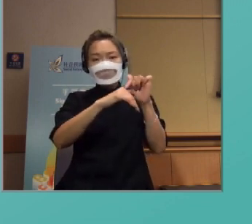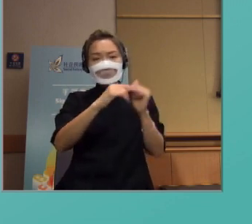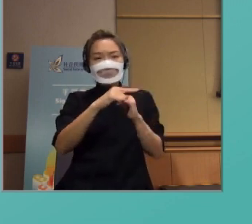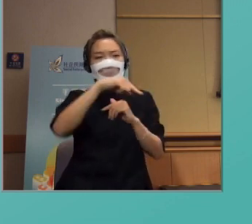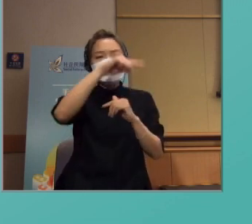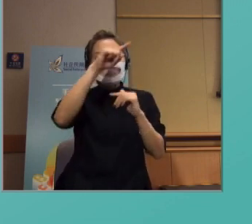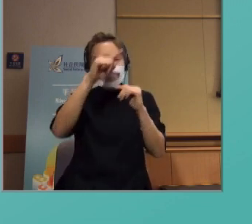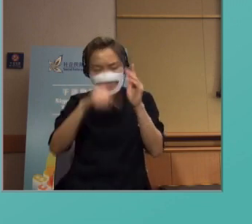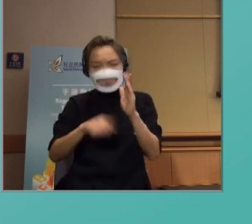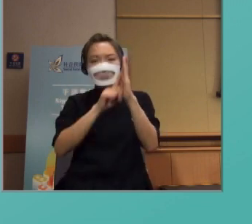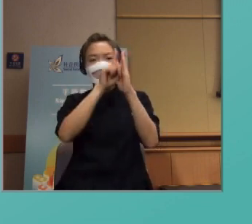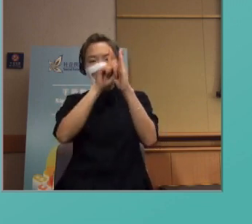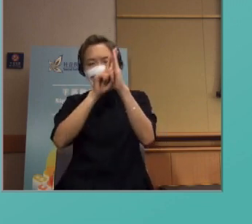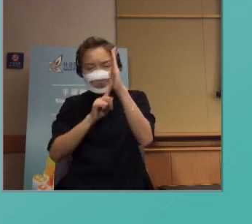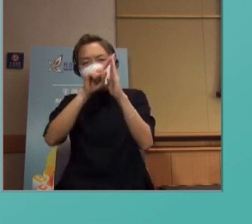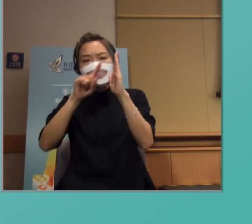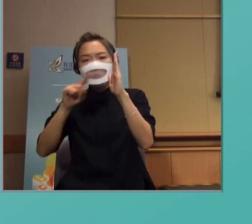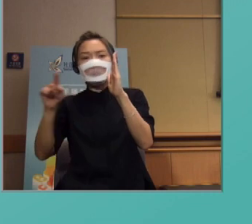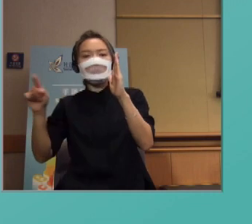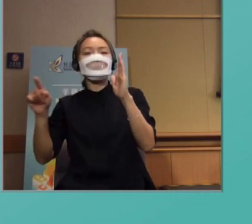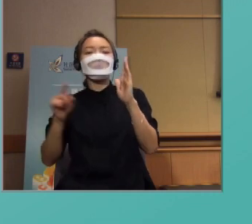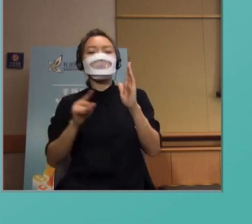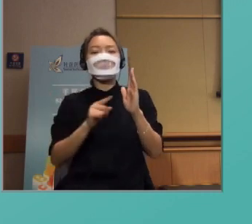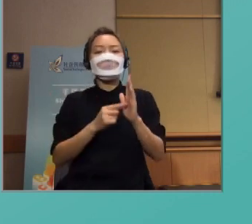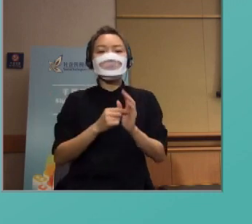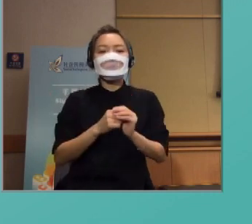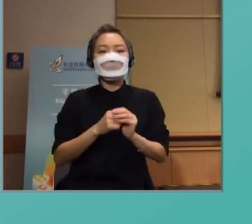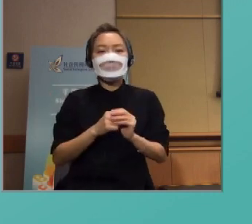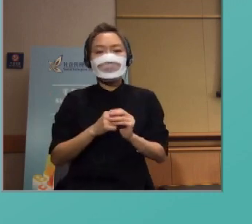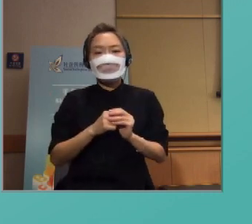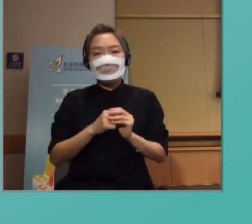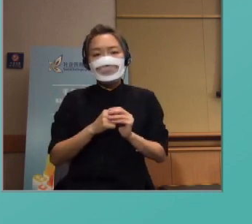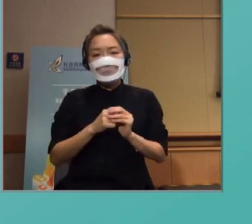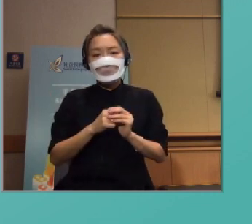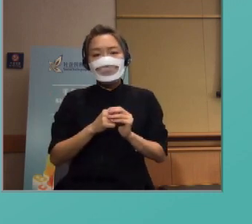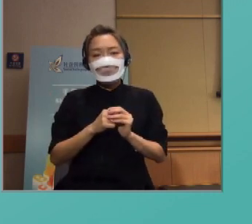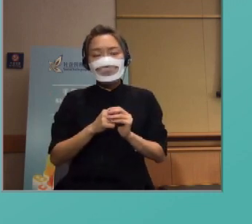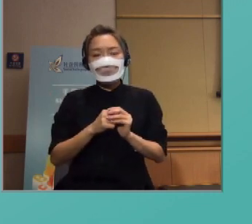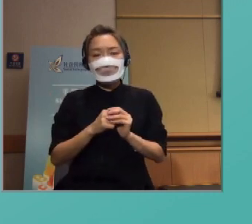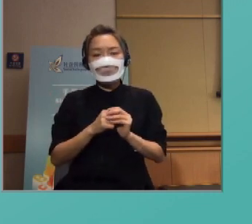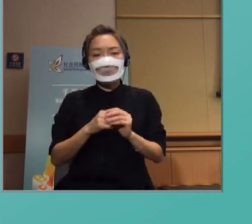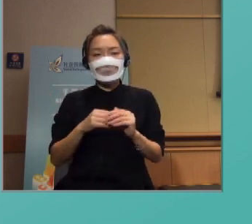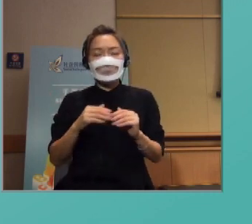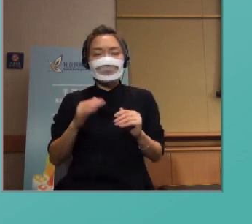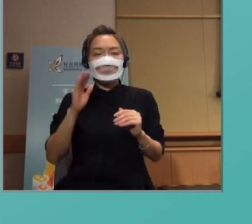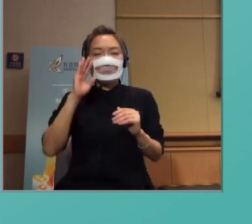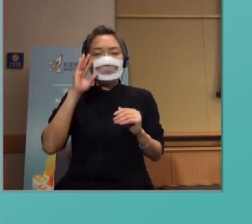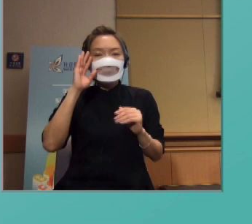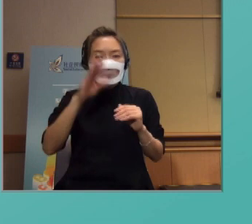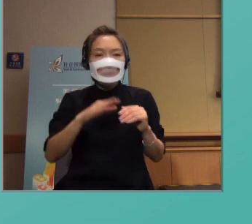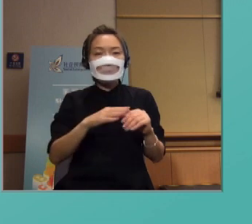So I want to kind of like bring us together in the next couple of minutes just to look at this before I introduce all the